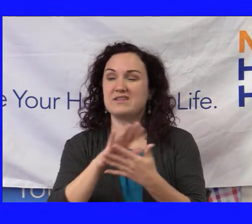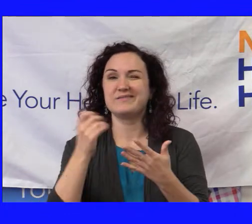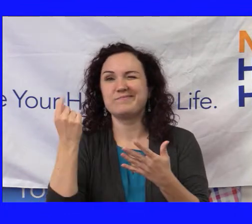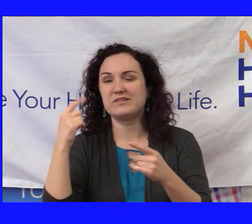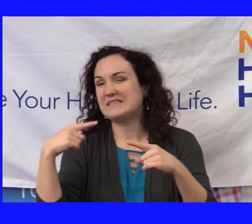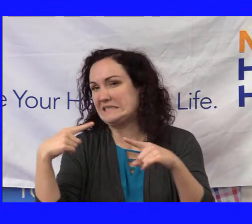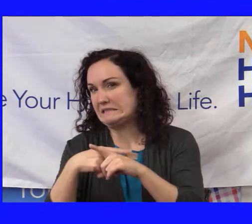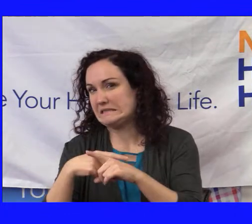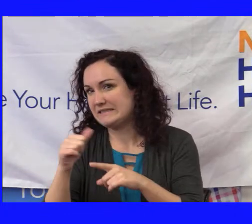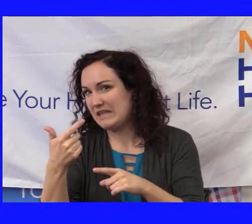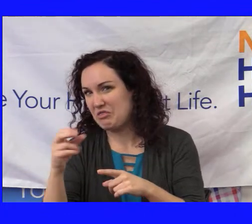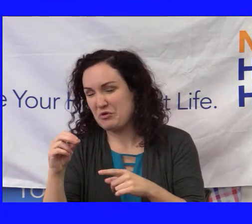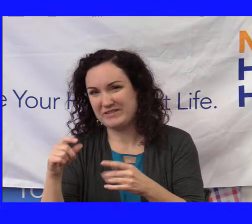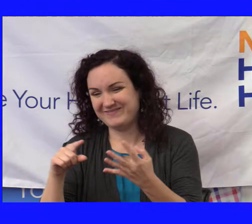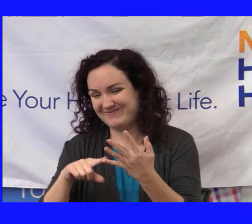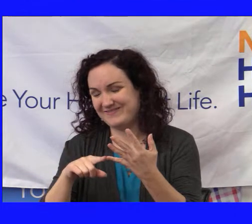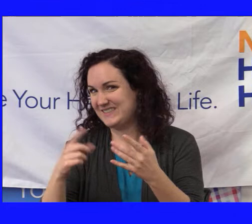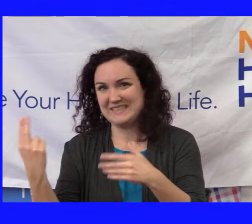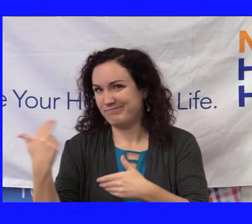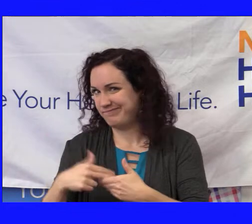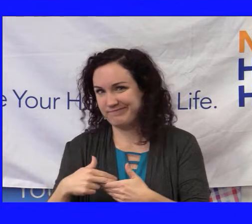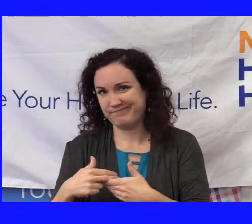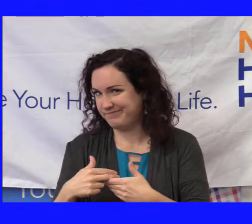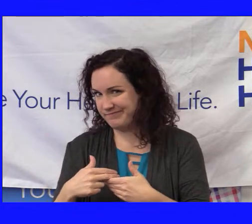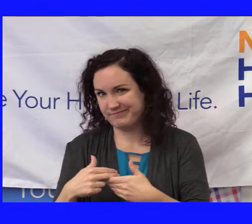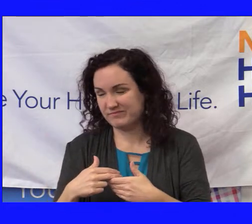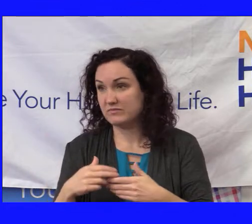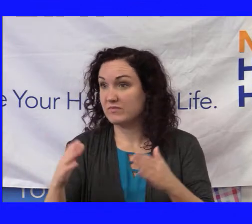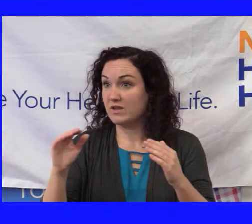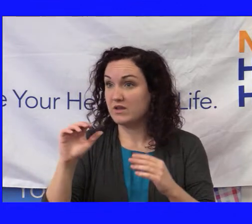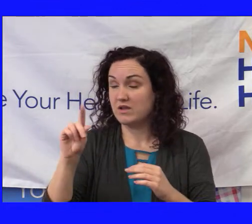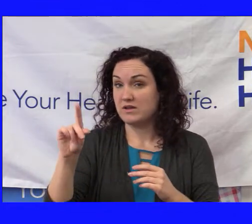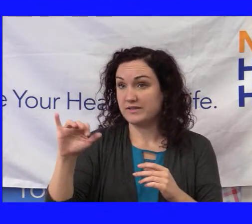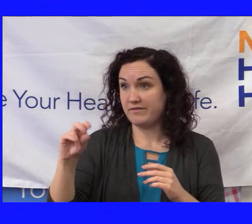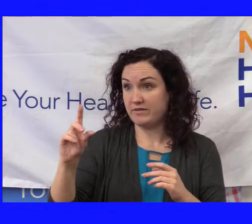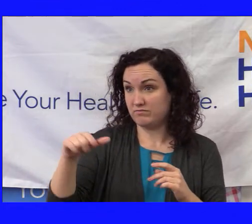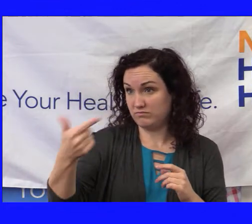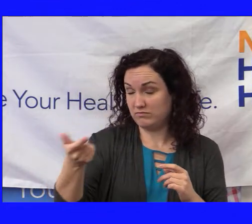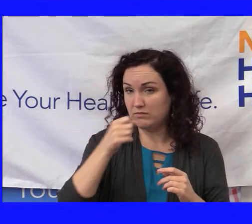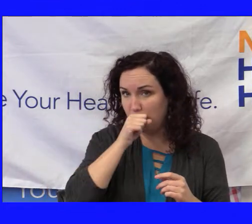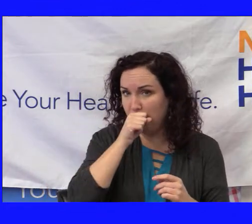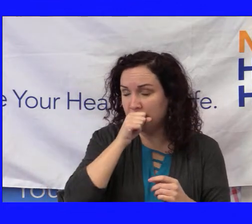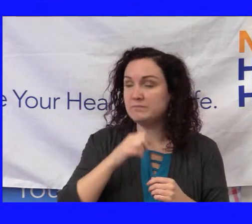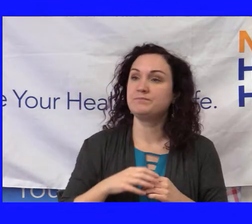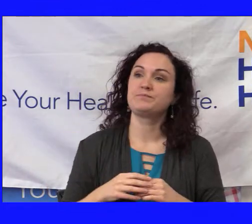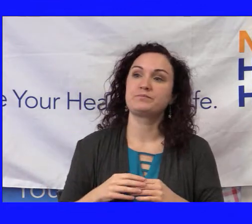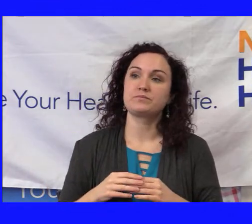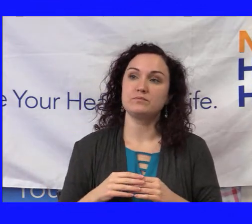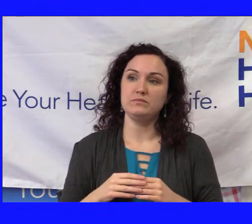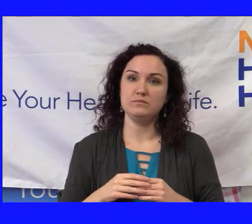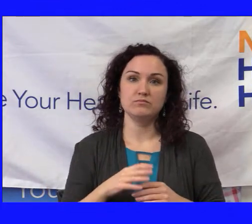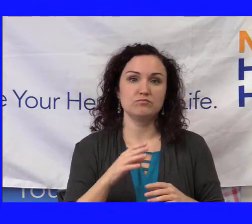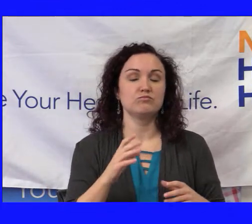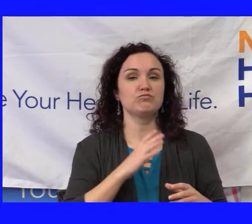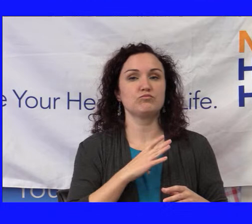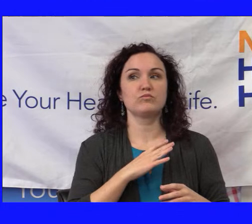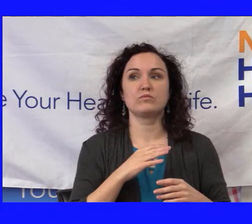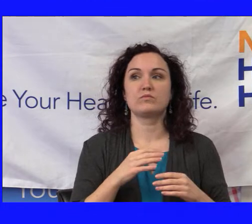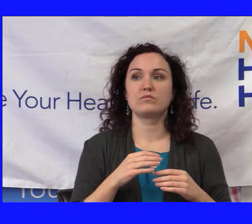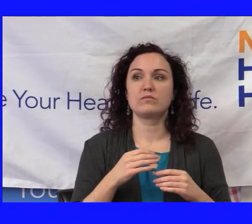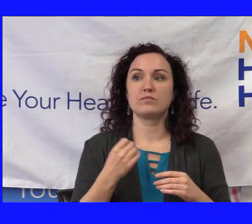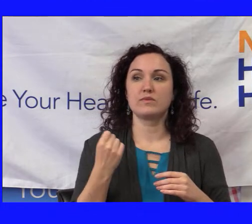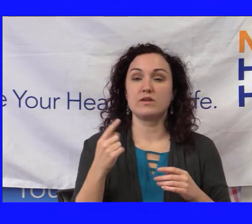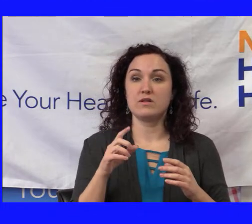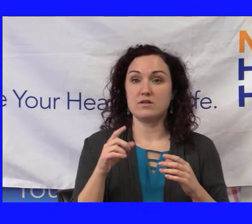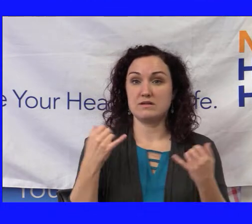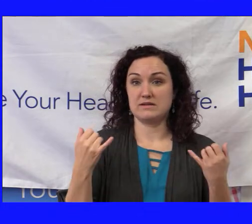at 10:30, so he's not able to join us. So David, if you can continue. Yep. On the